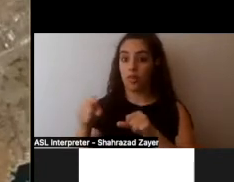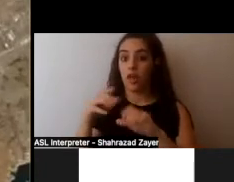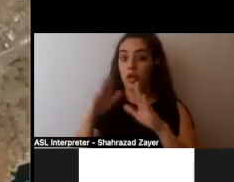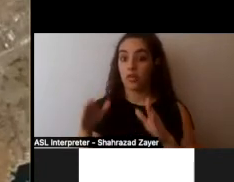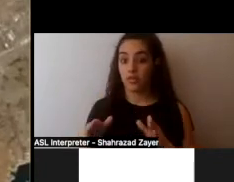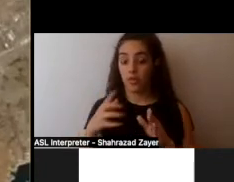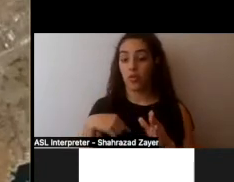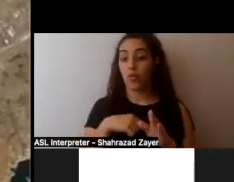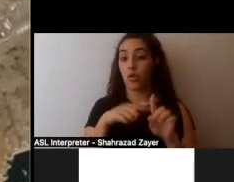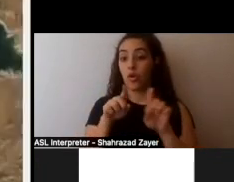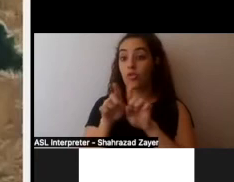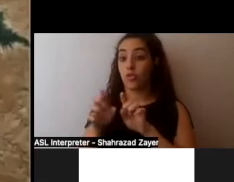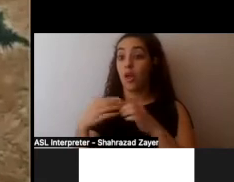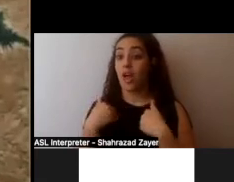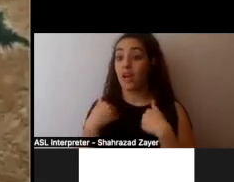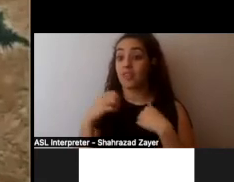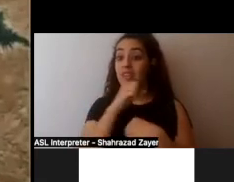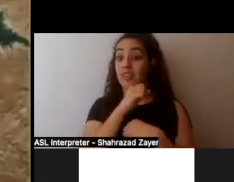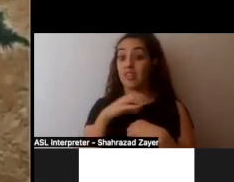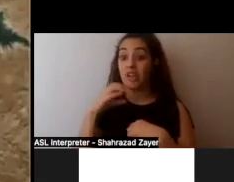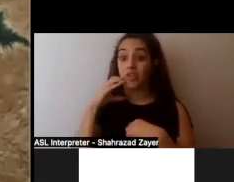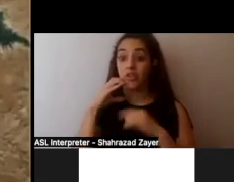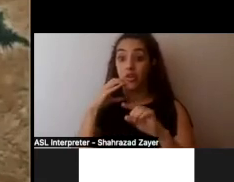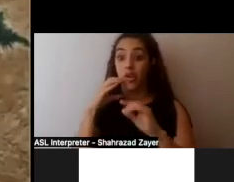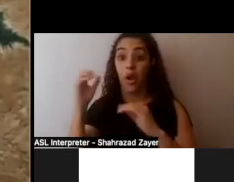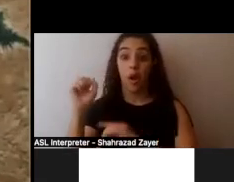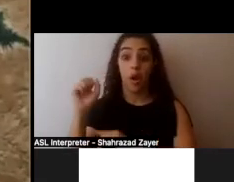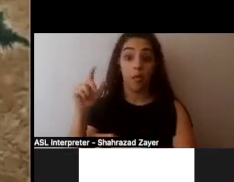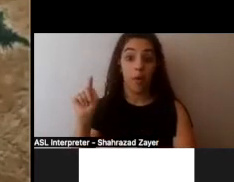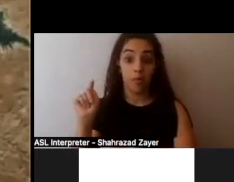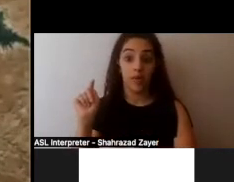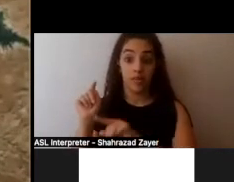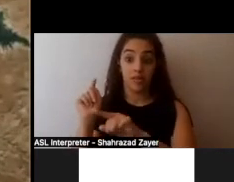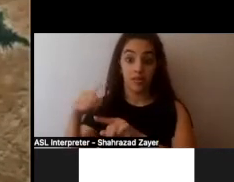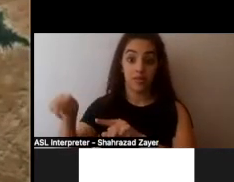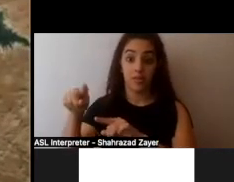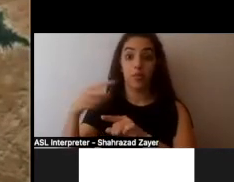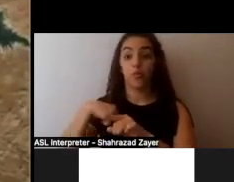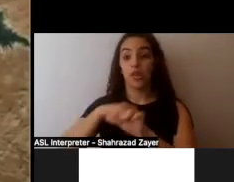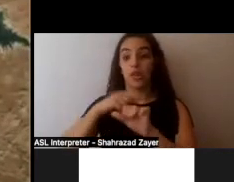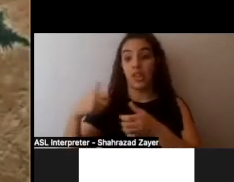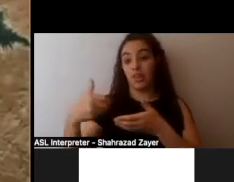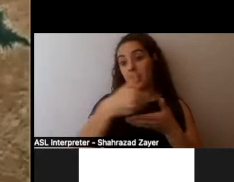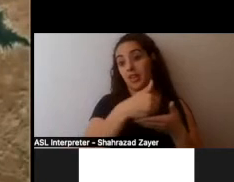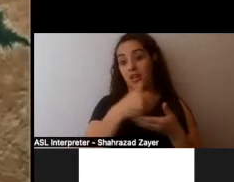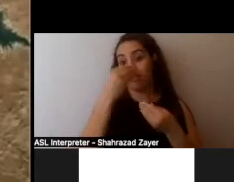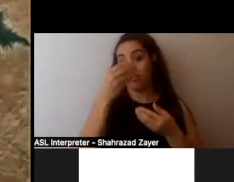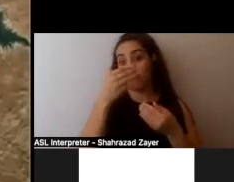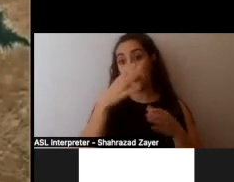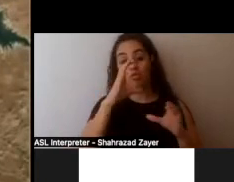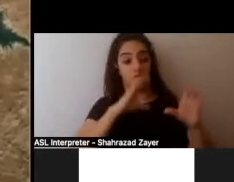senior apartments. Now we could, once again, take that information and look